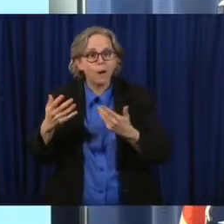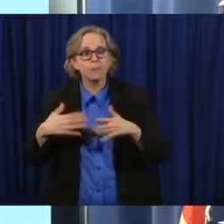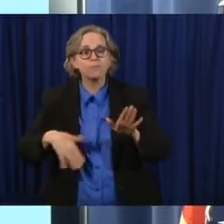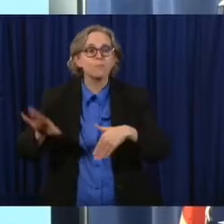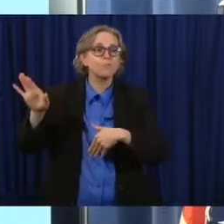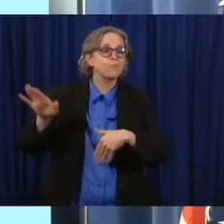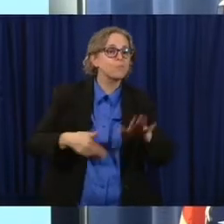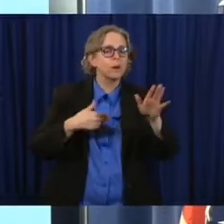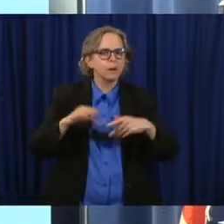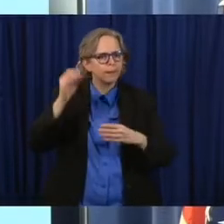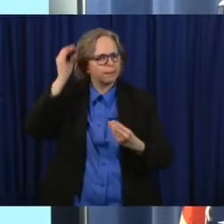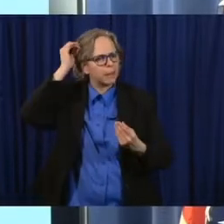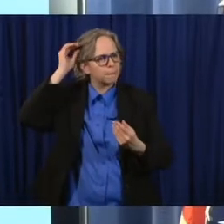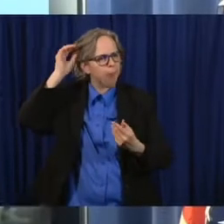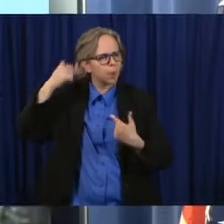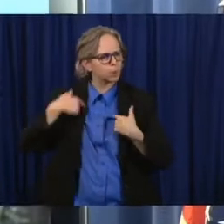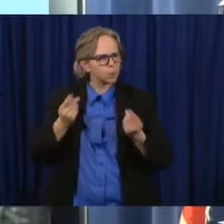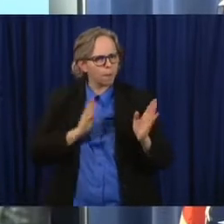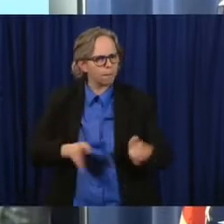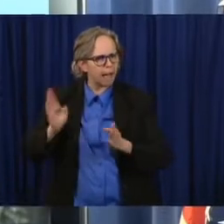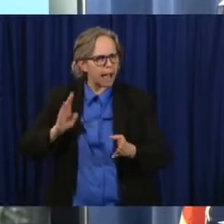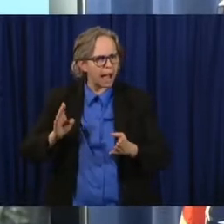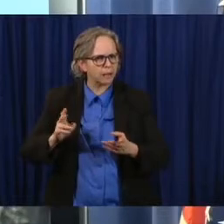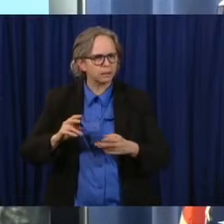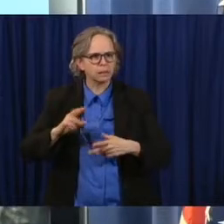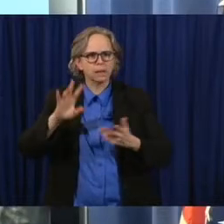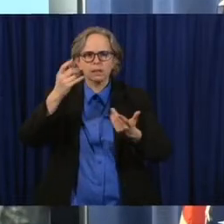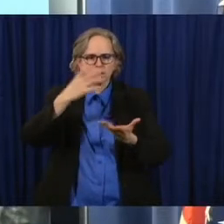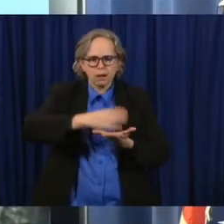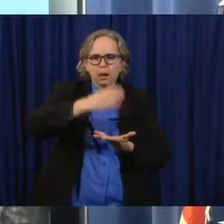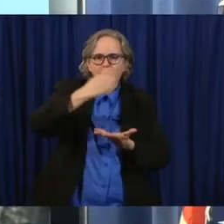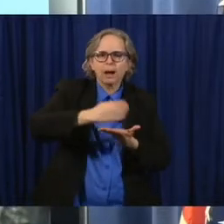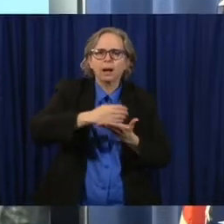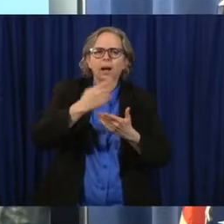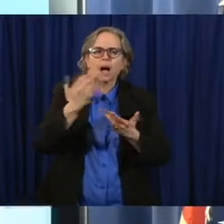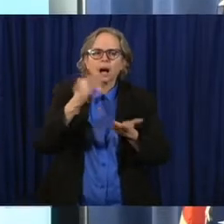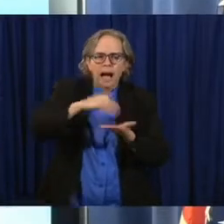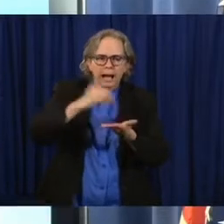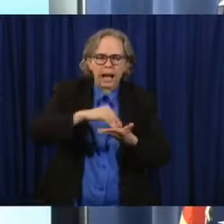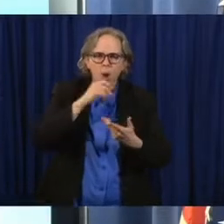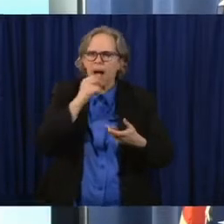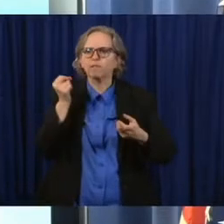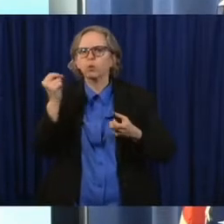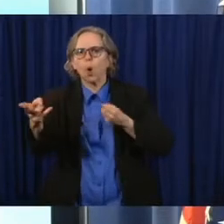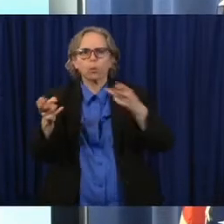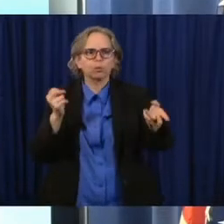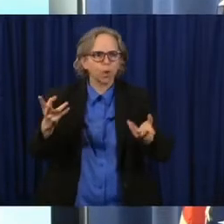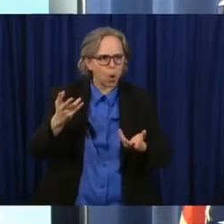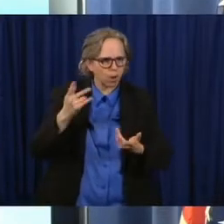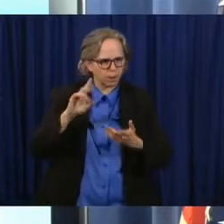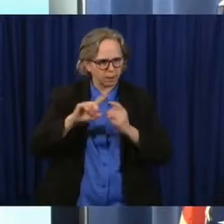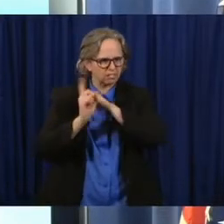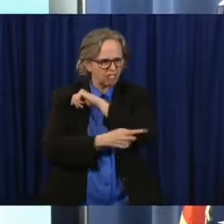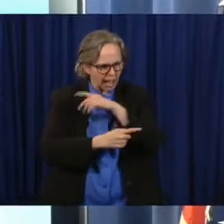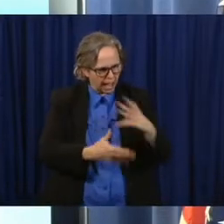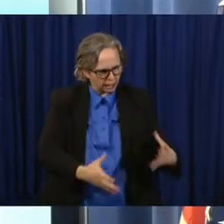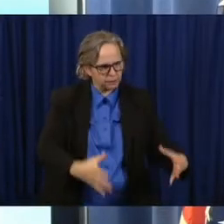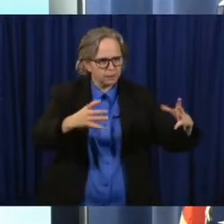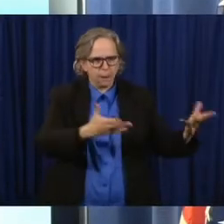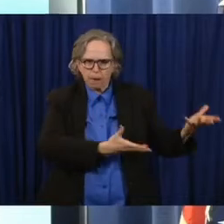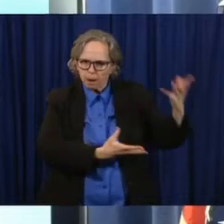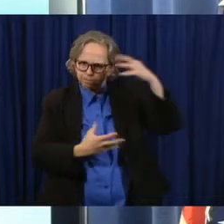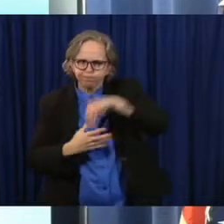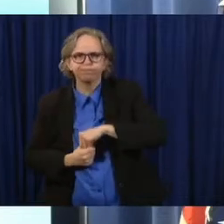Bring your beverages in reusable containers, use other reusable products, and bring a trash bag. Clean up after yourselves and